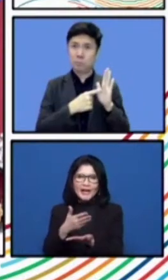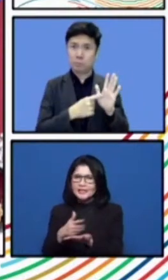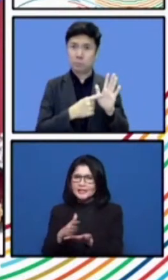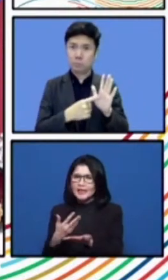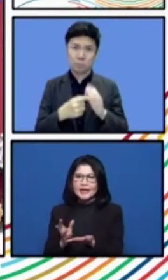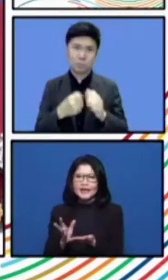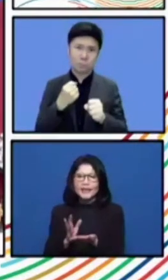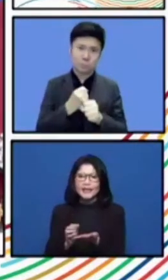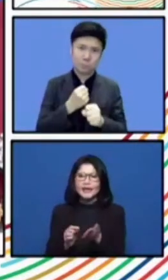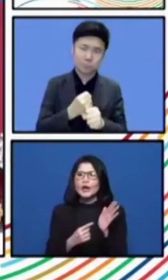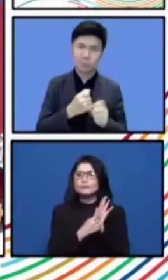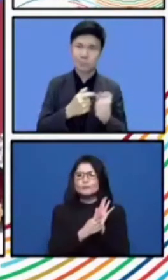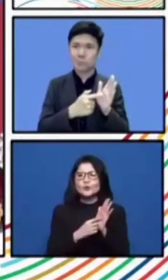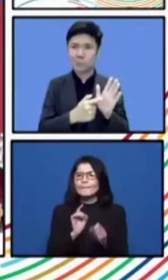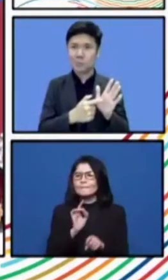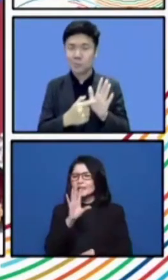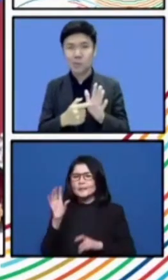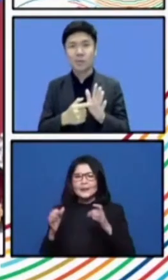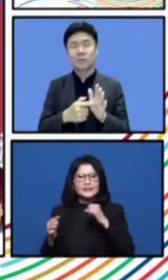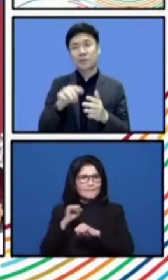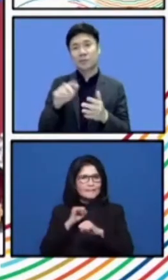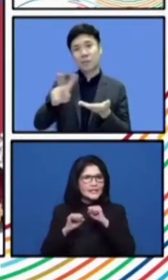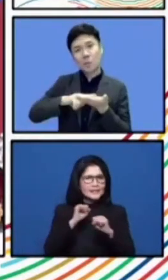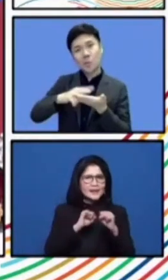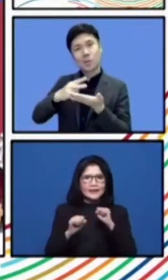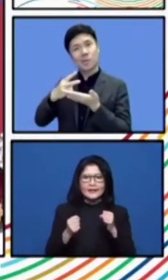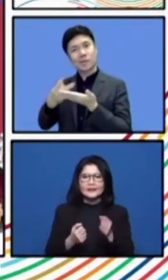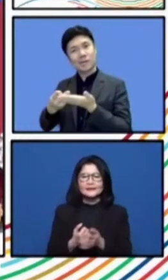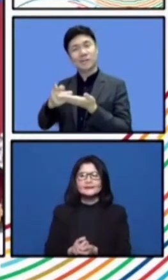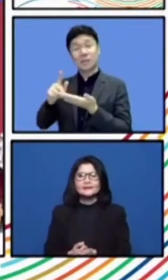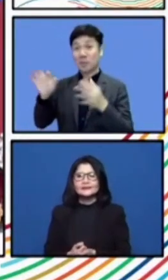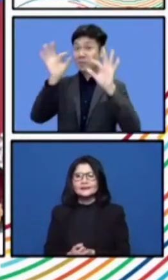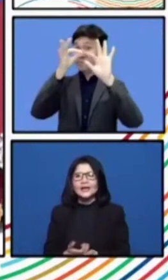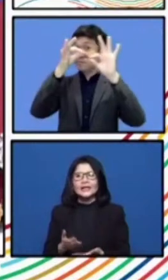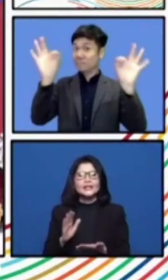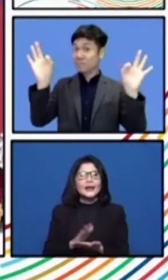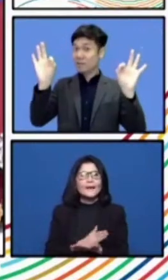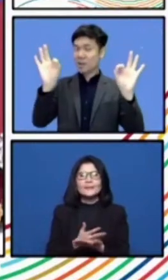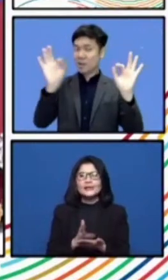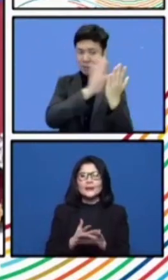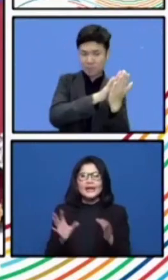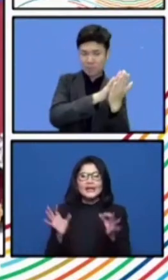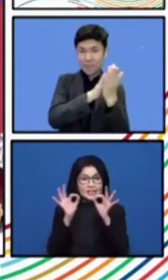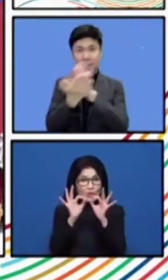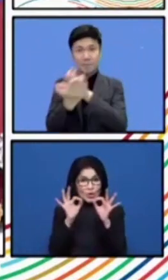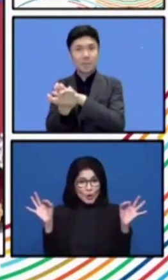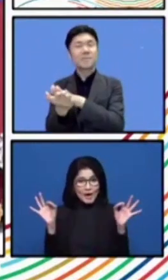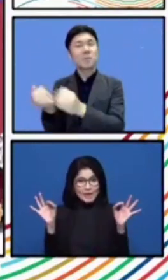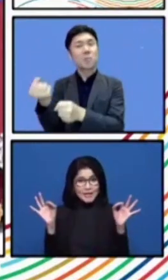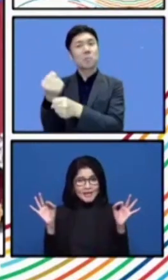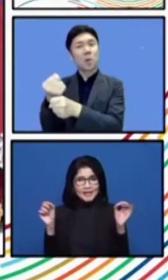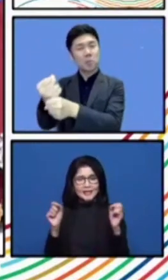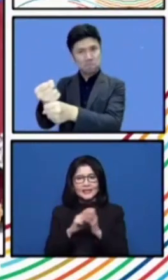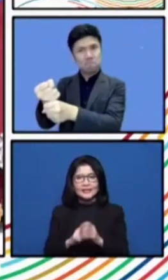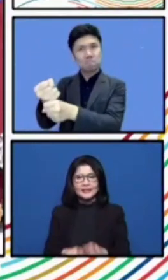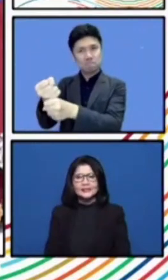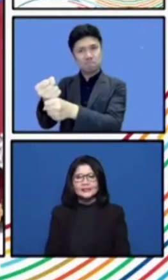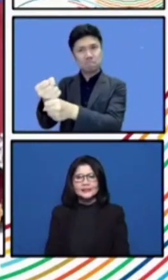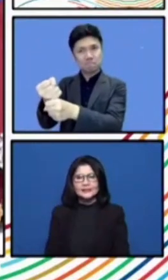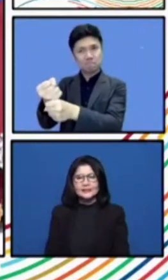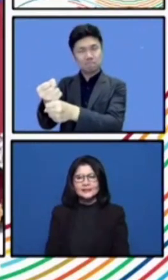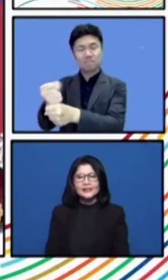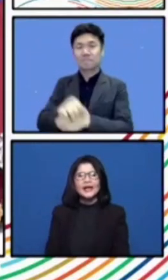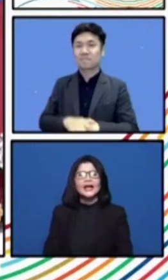in translating the previous slogan into really something that uh is concrete by way of